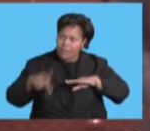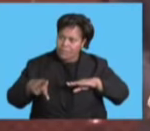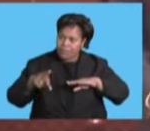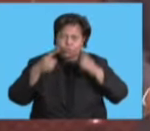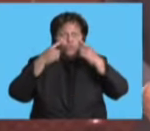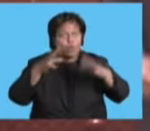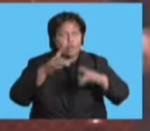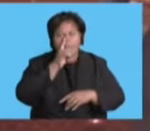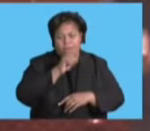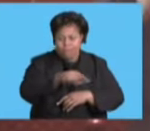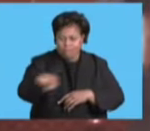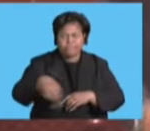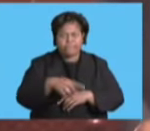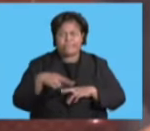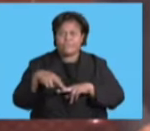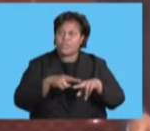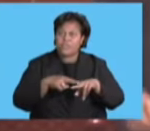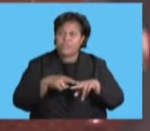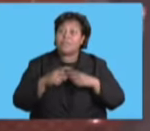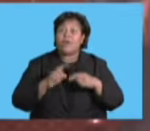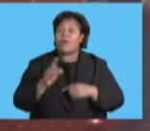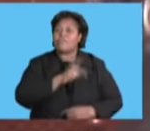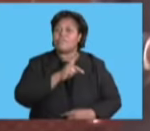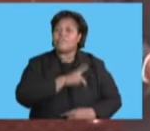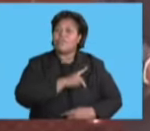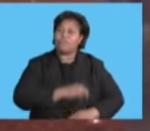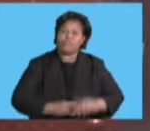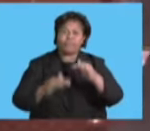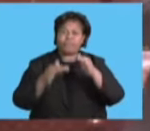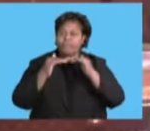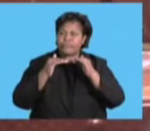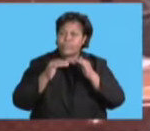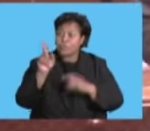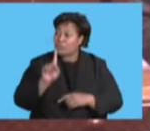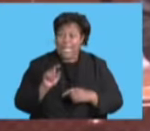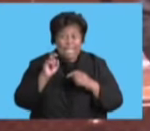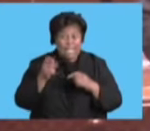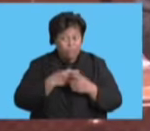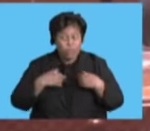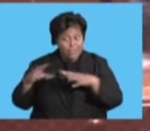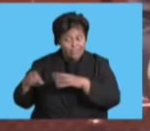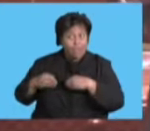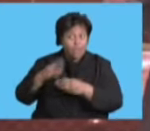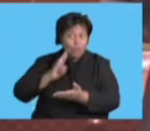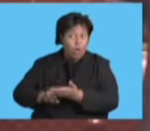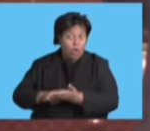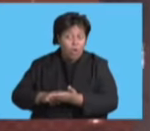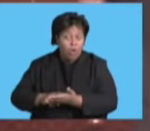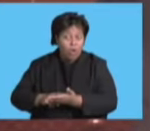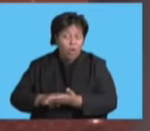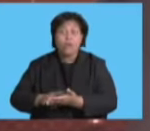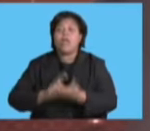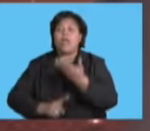country. It's about standards. And today, if we accept this report, we are creating a